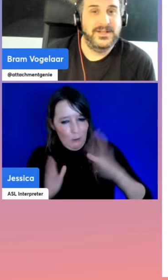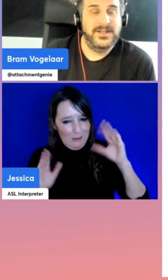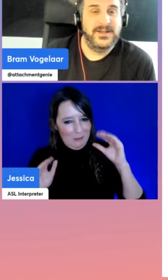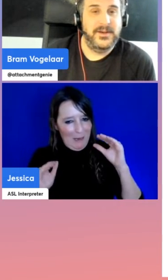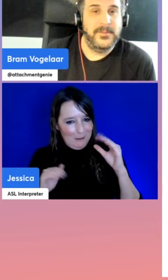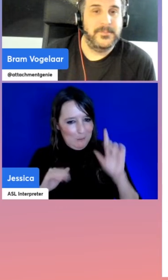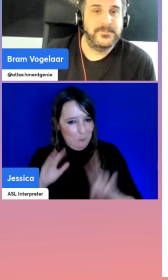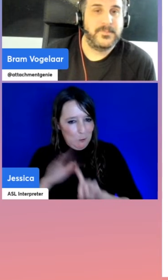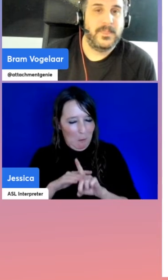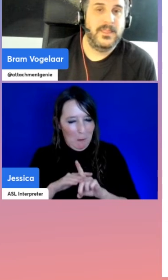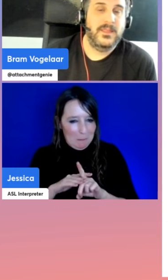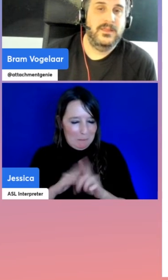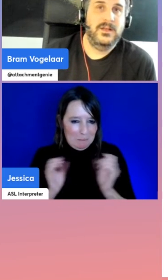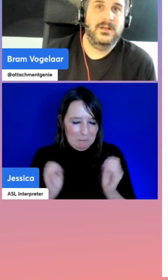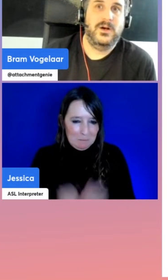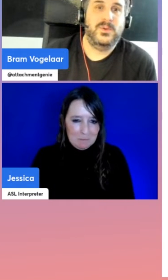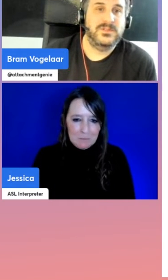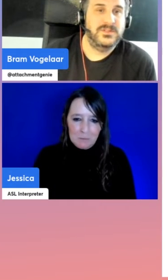up.